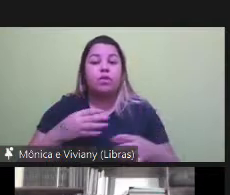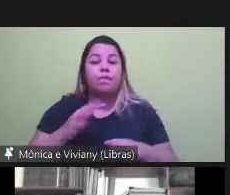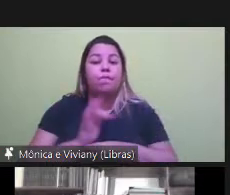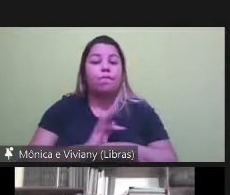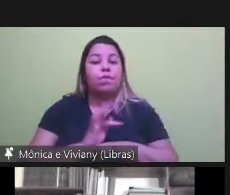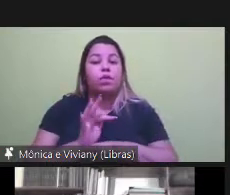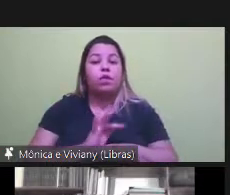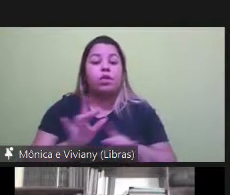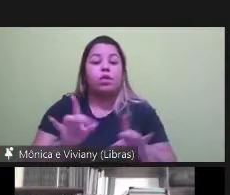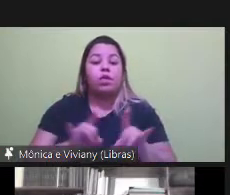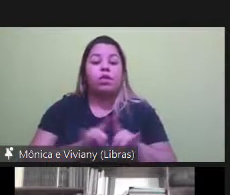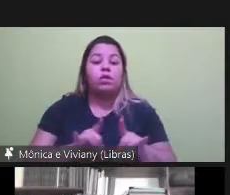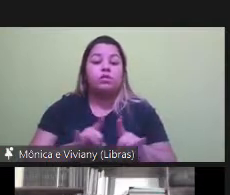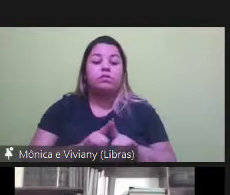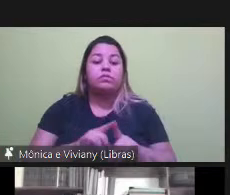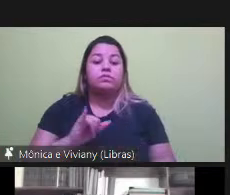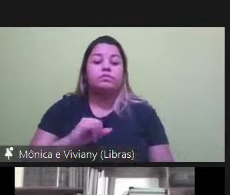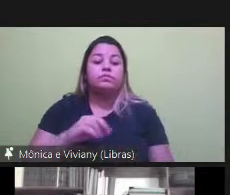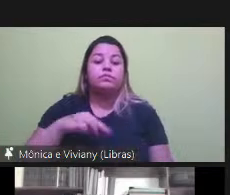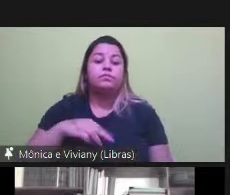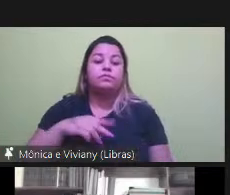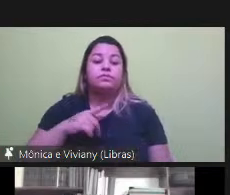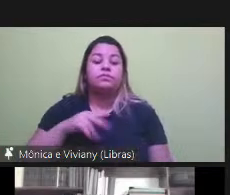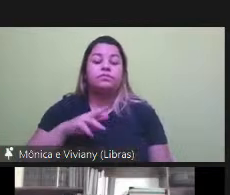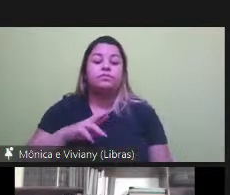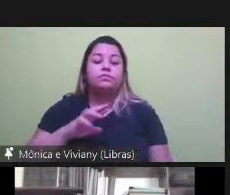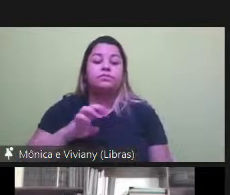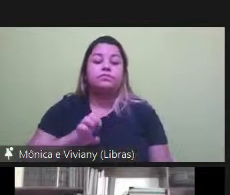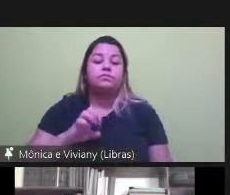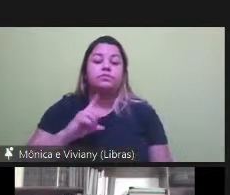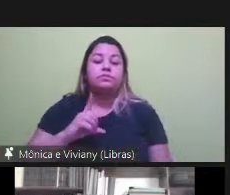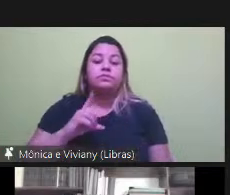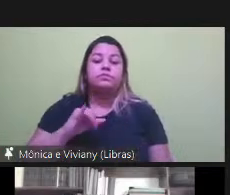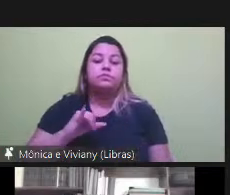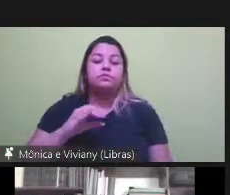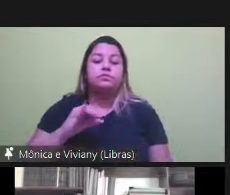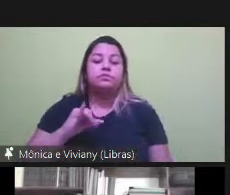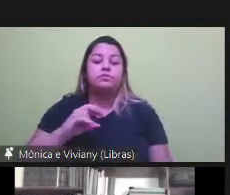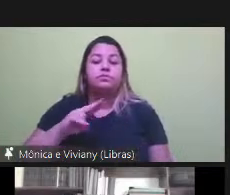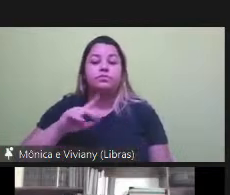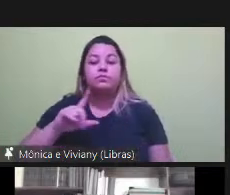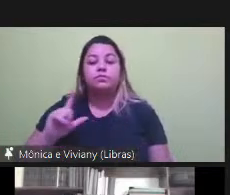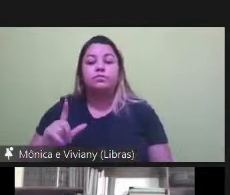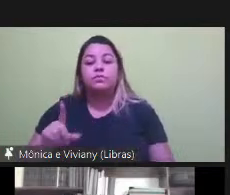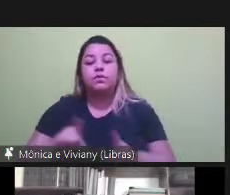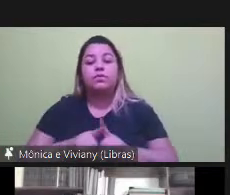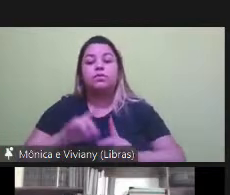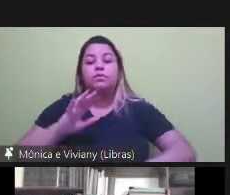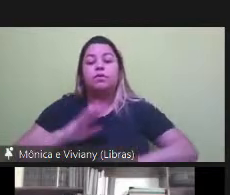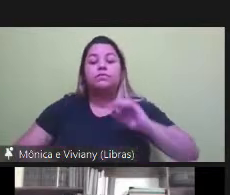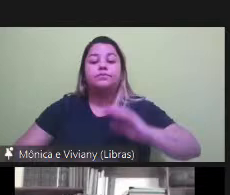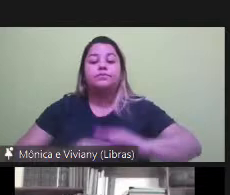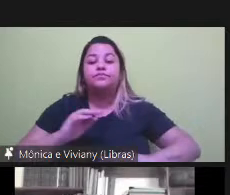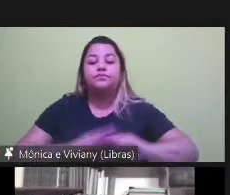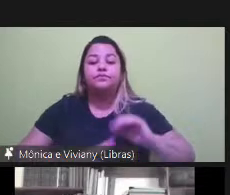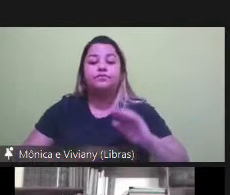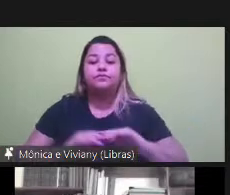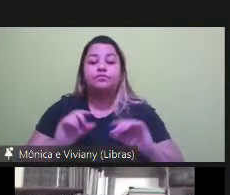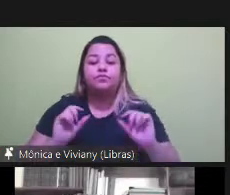the education and of these people, these professionals that not